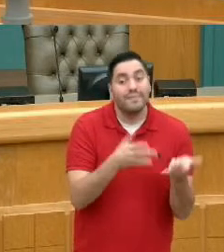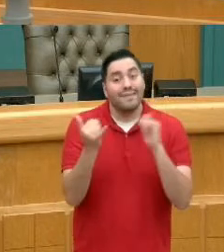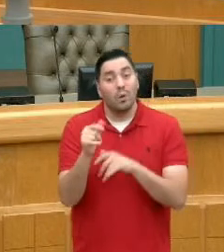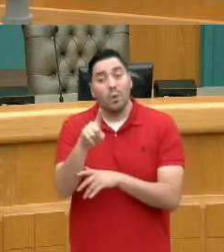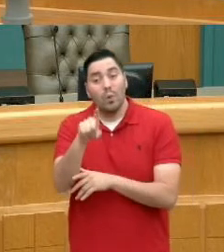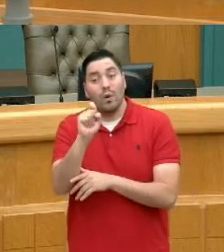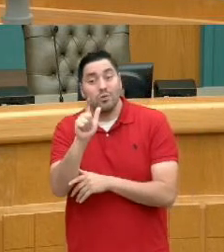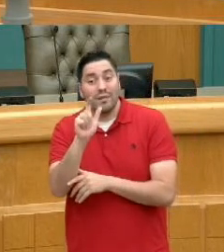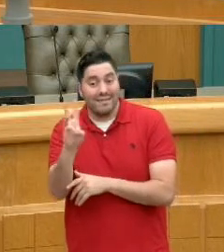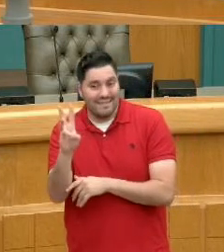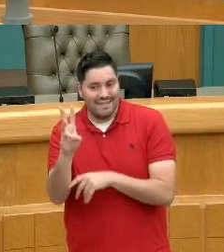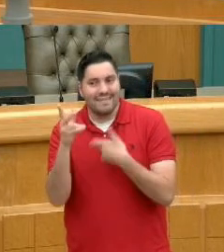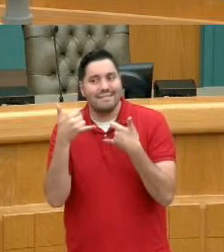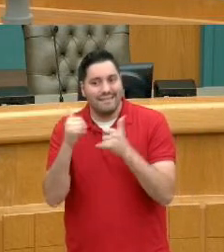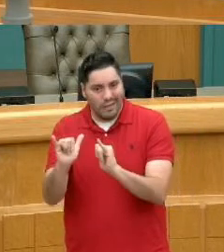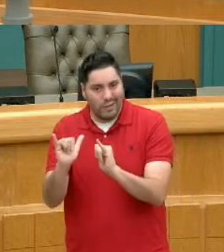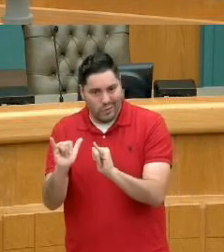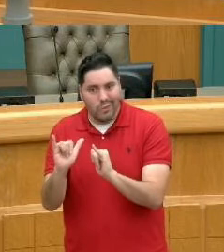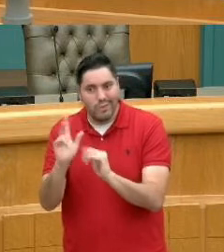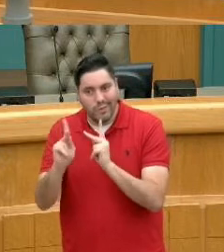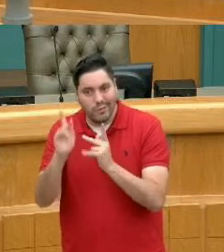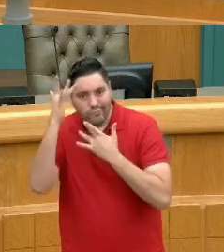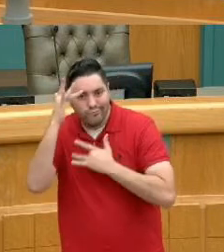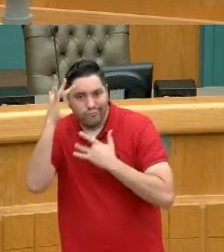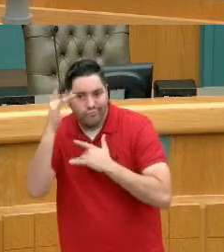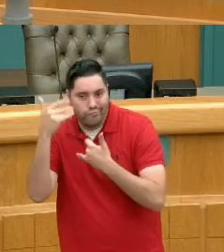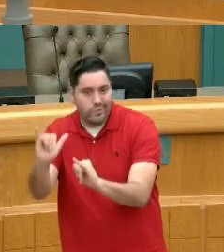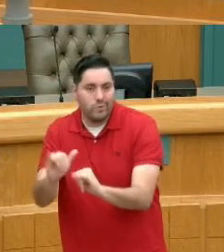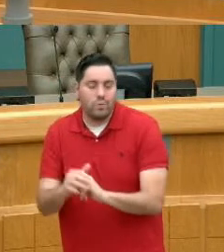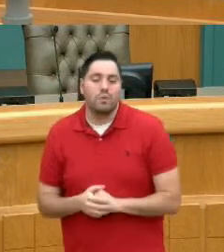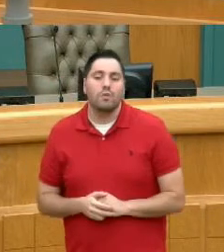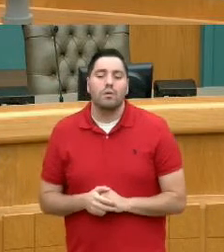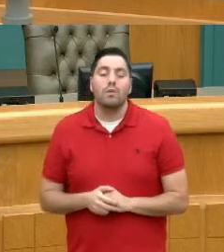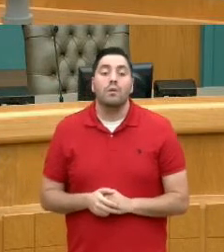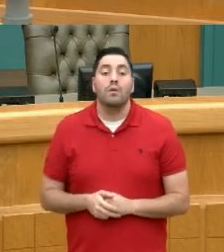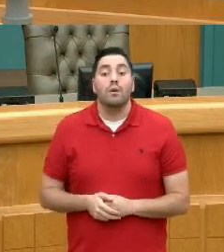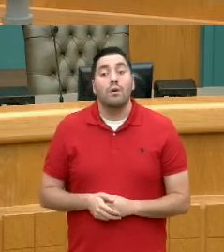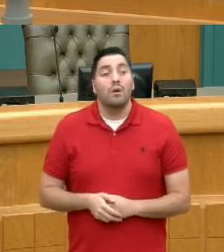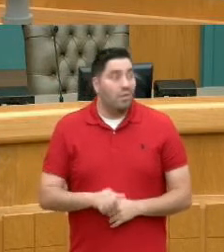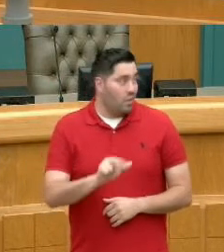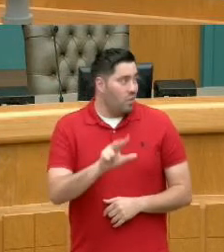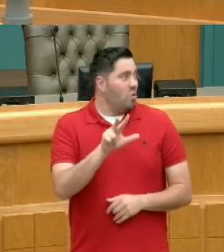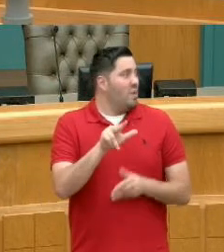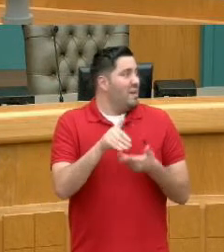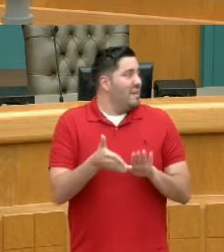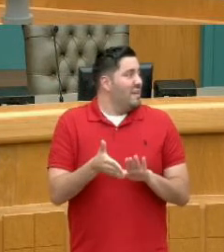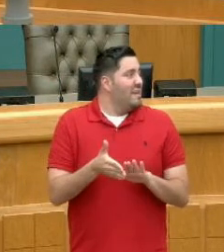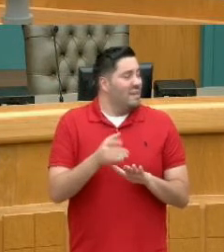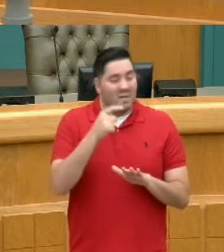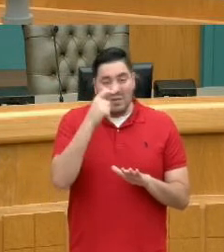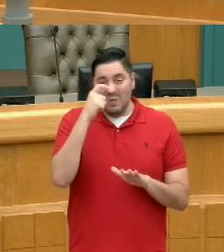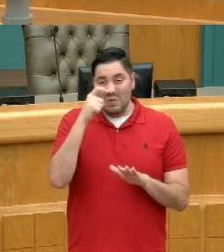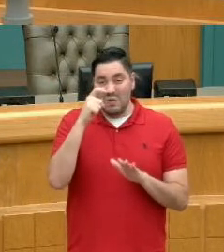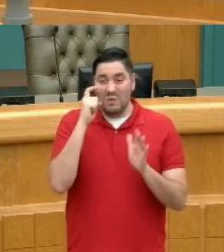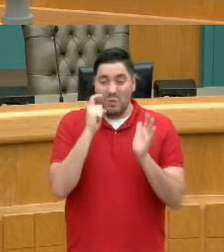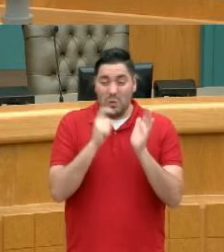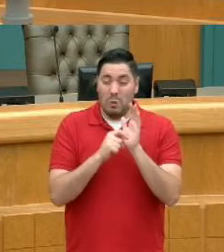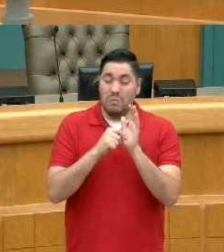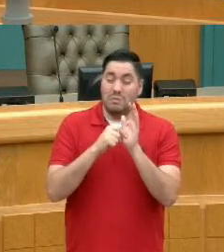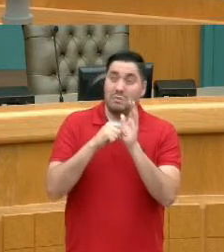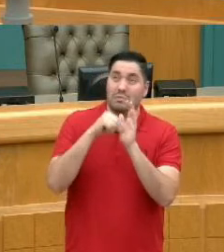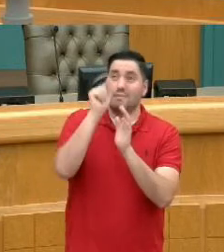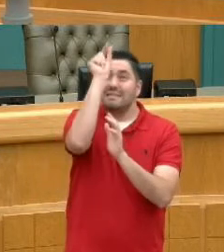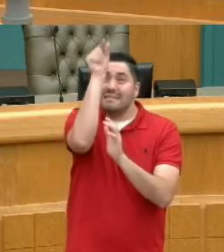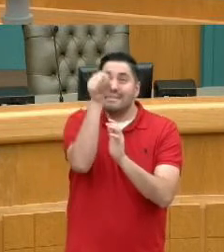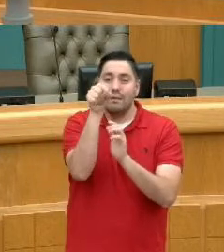126 confirmed active cases. And then we do have 3 deaths, so that's the smallest slice there. There's been a change